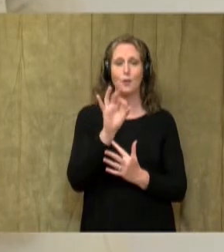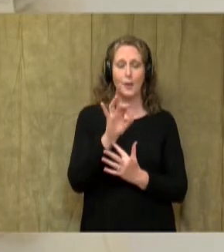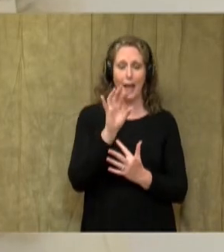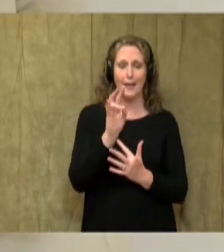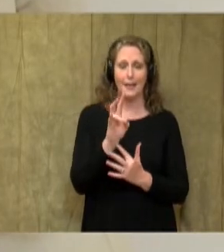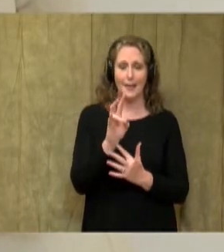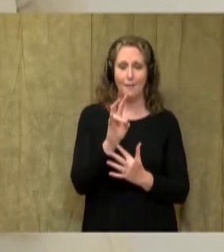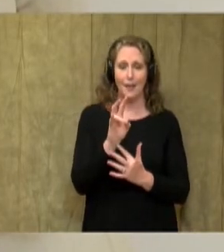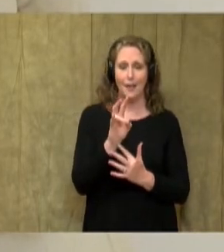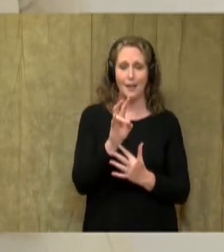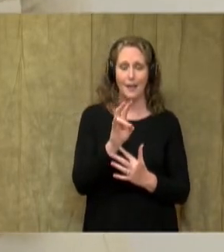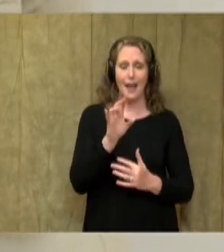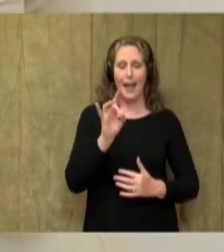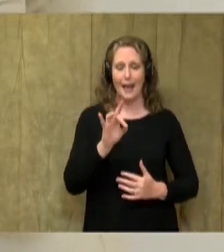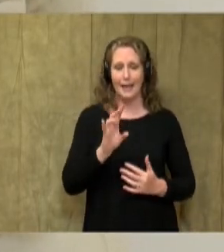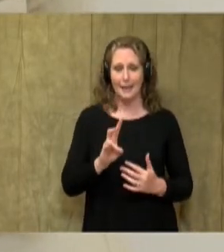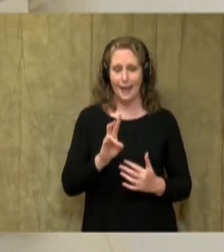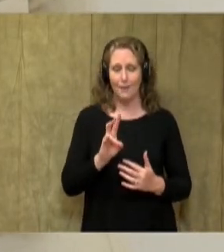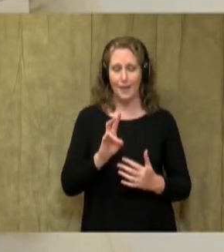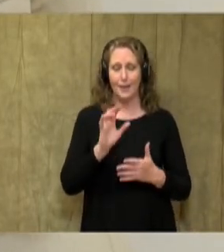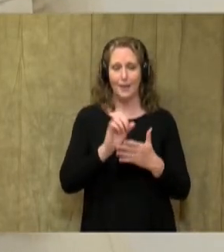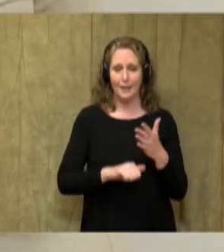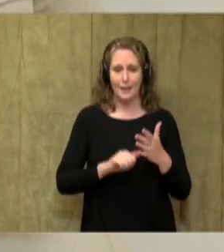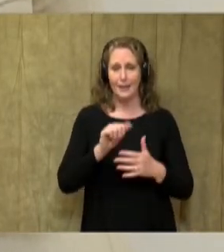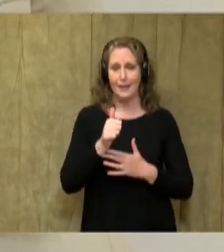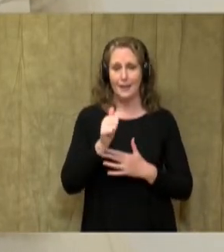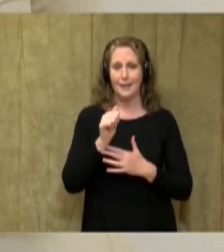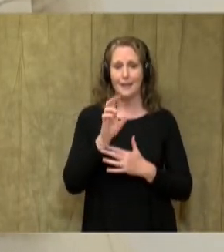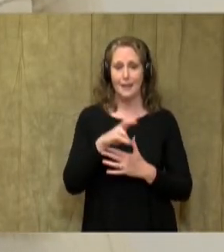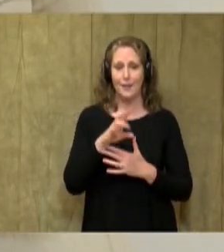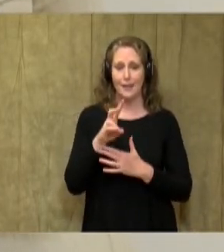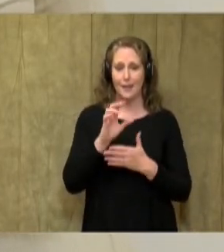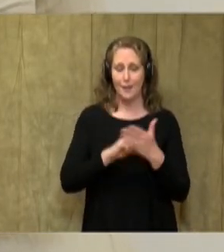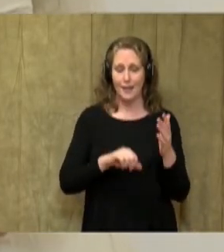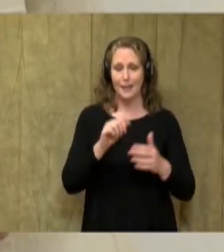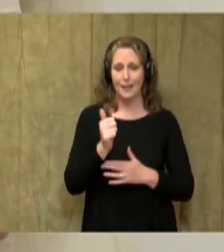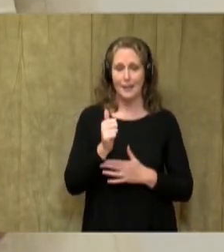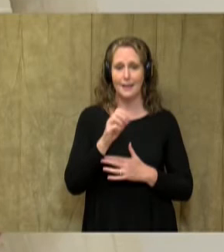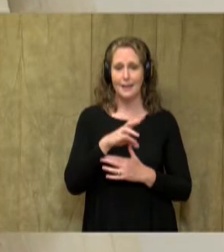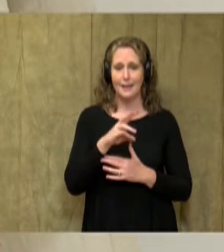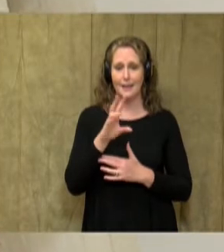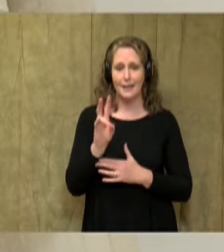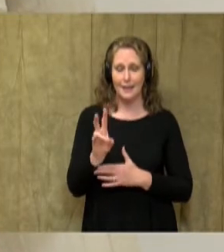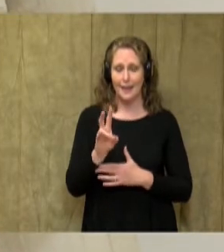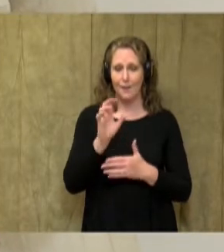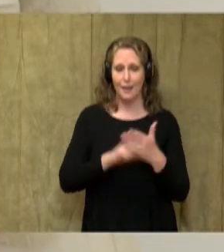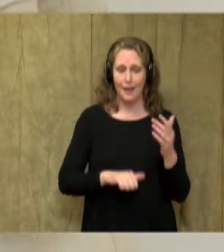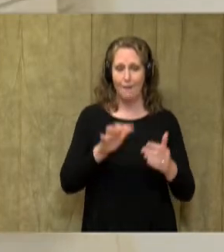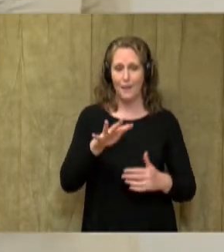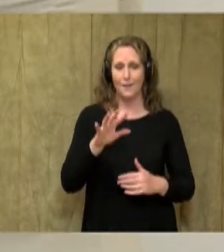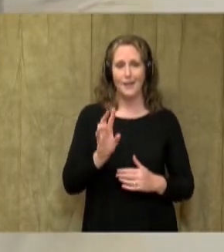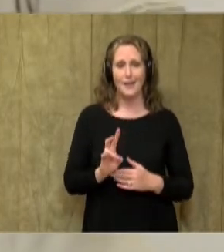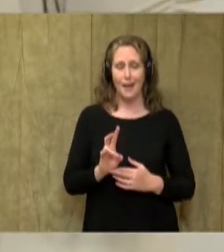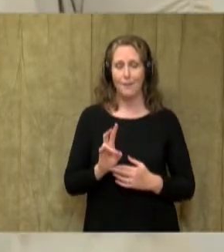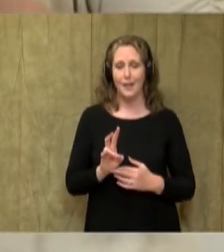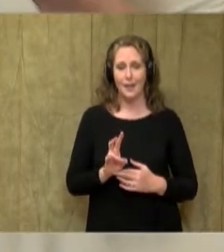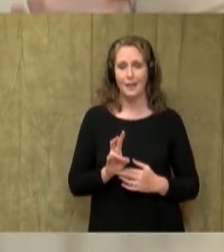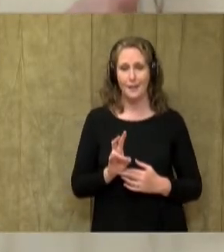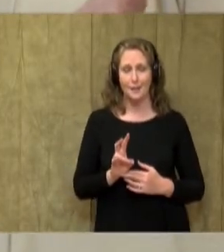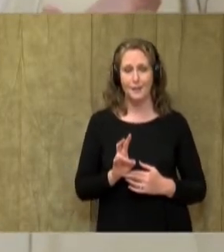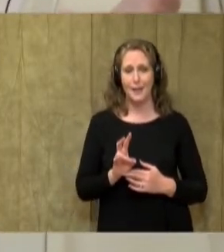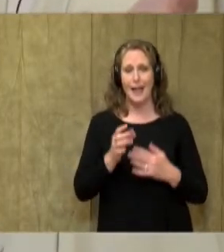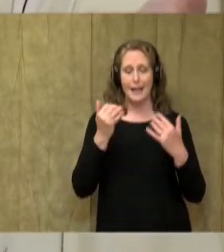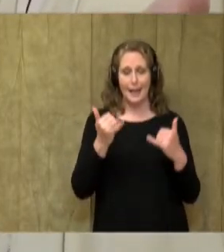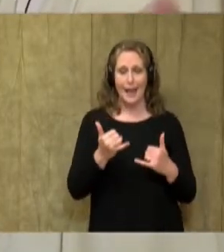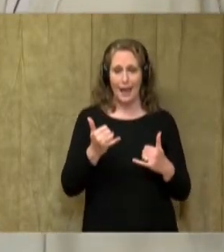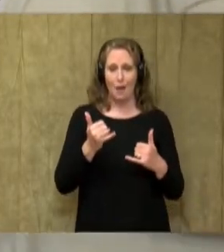97, 87, 77, 67, 57. All right, so now we've